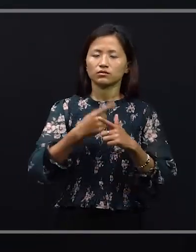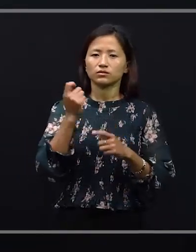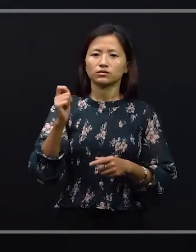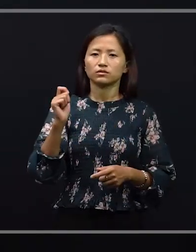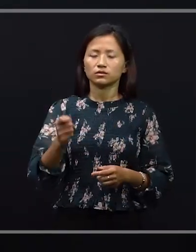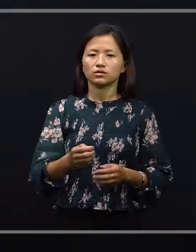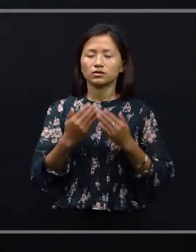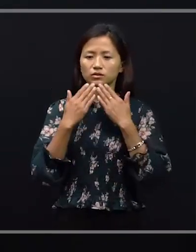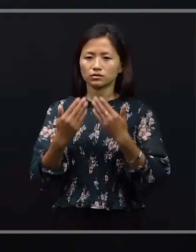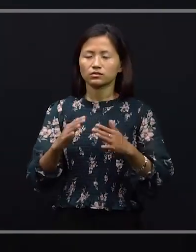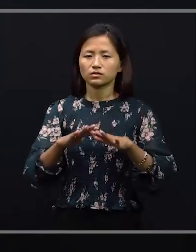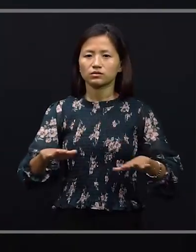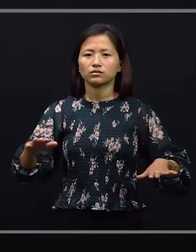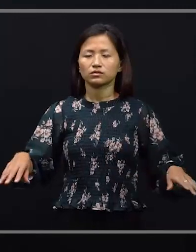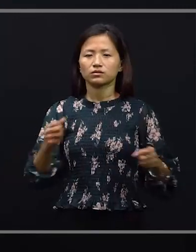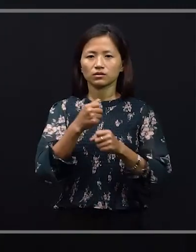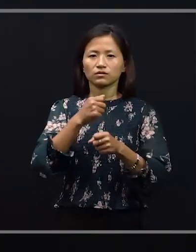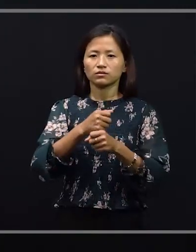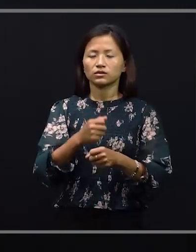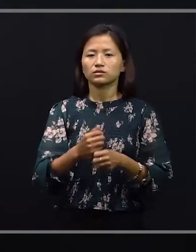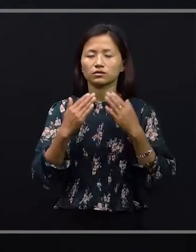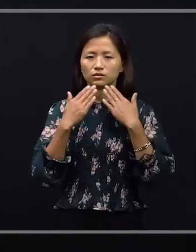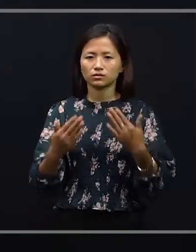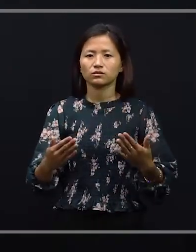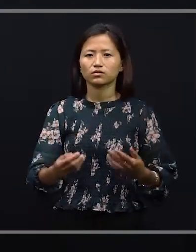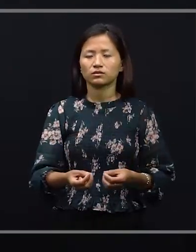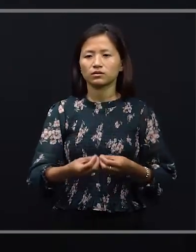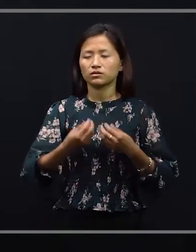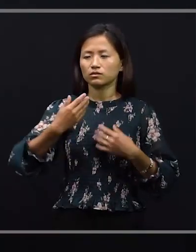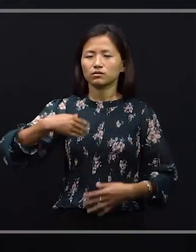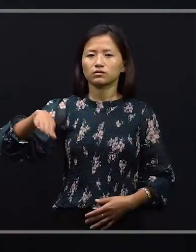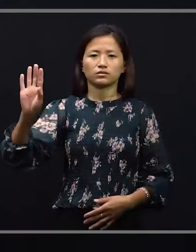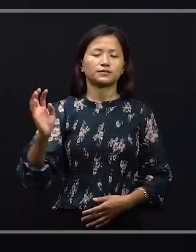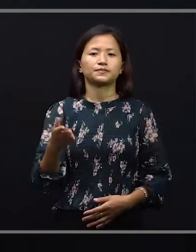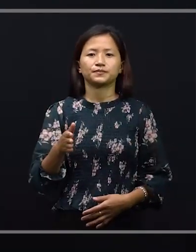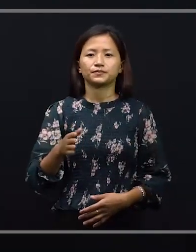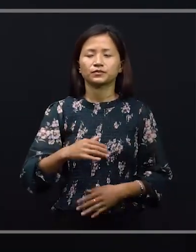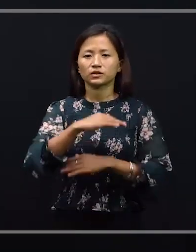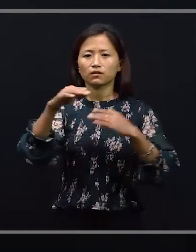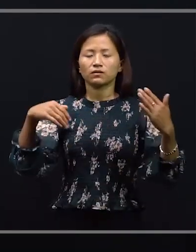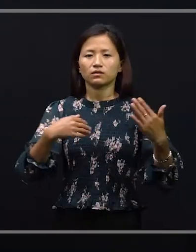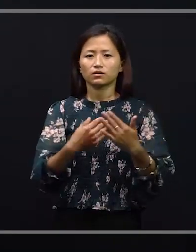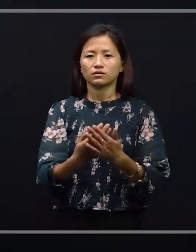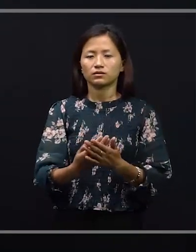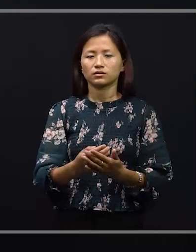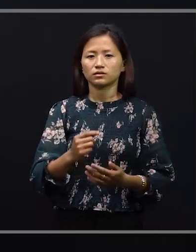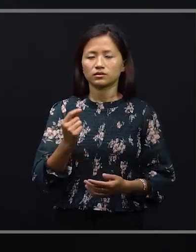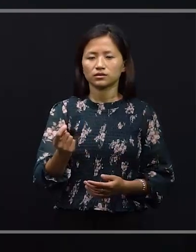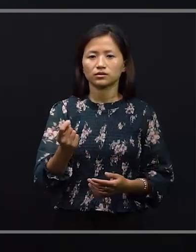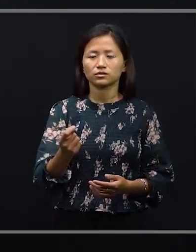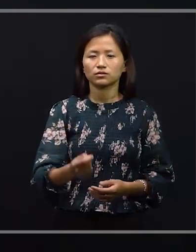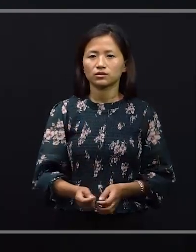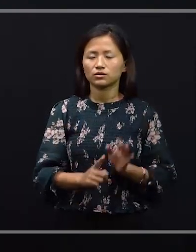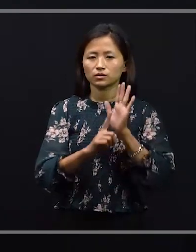those students who were studying in the government schools, okay, they also did not go to school. So all these were just to show the